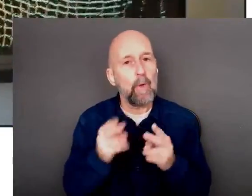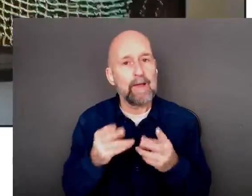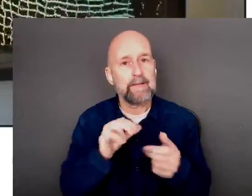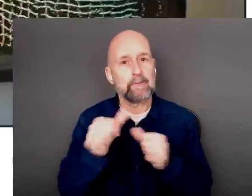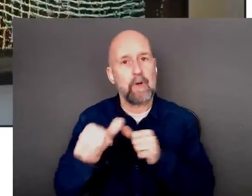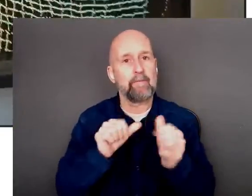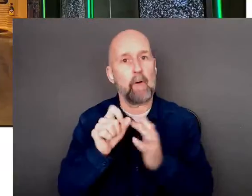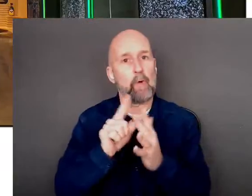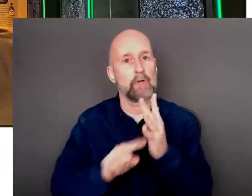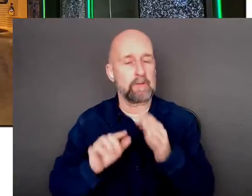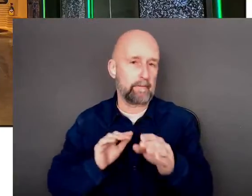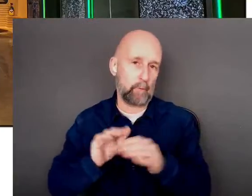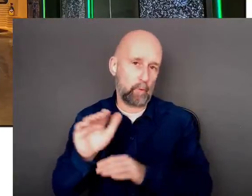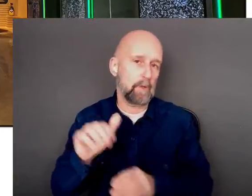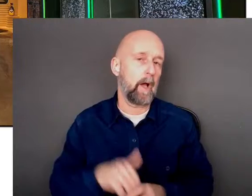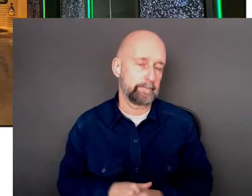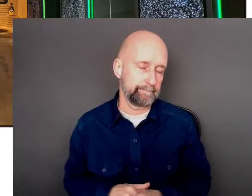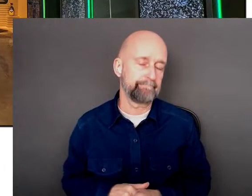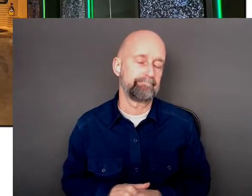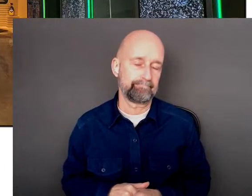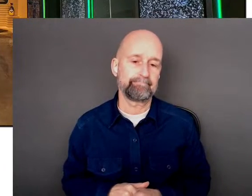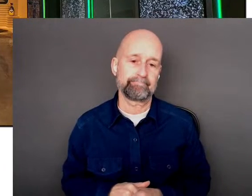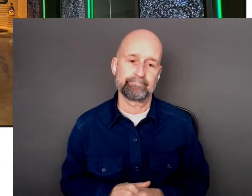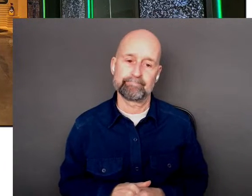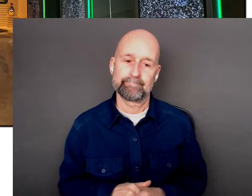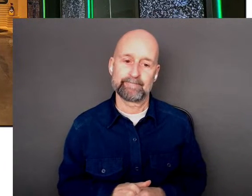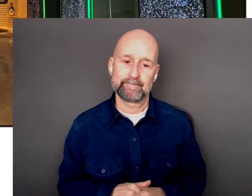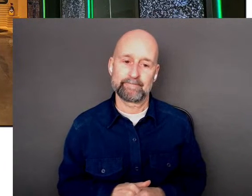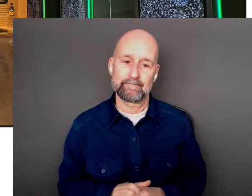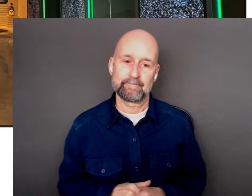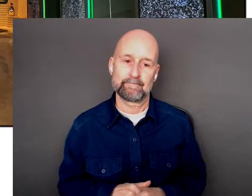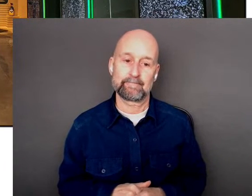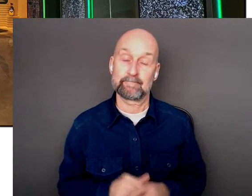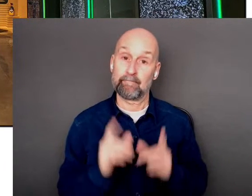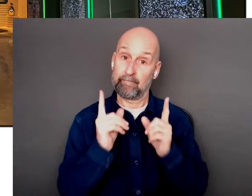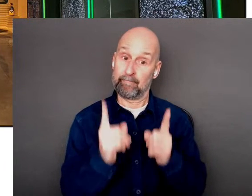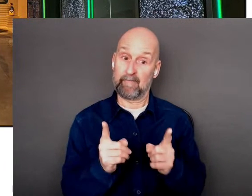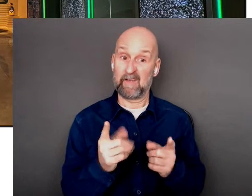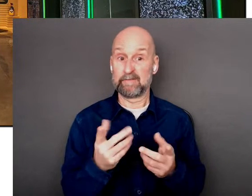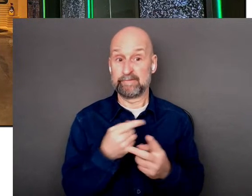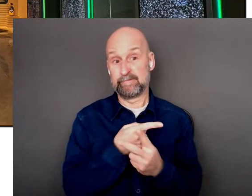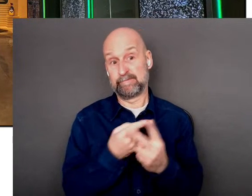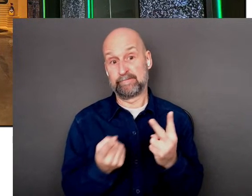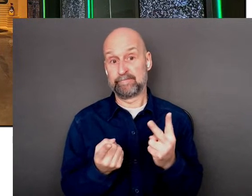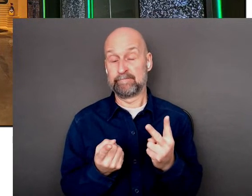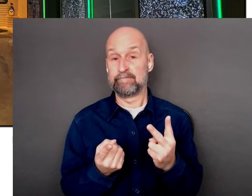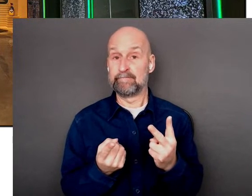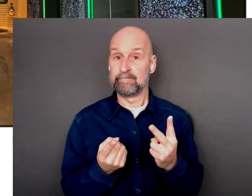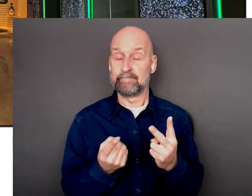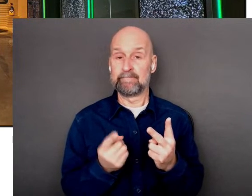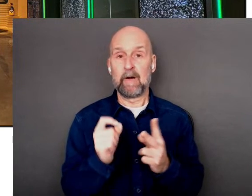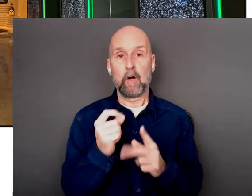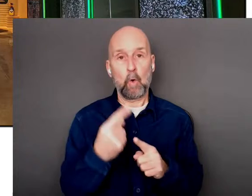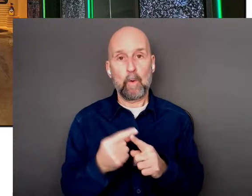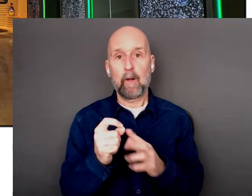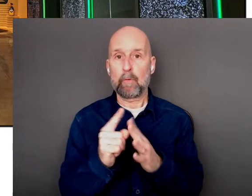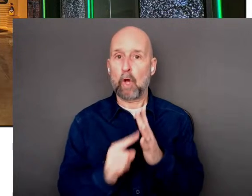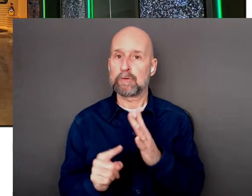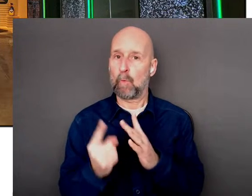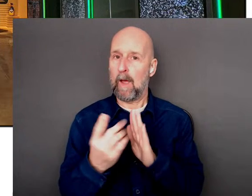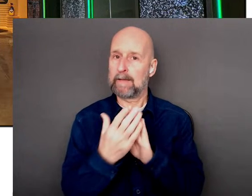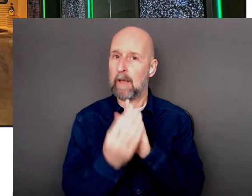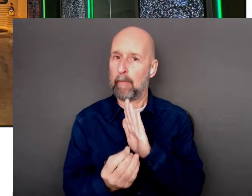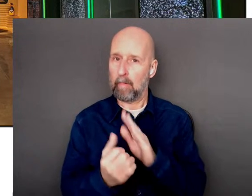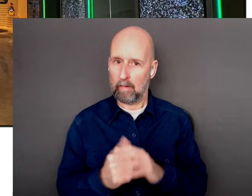to come to life. And so like this is a couple of like really quick projects, but for instance, this is